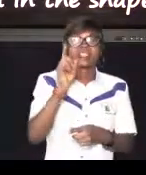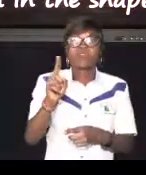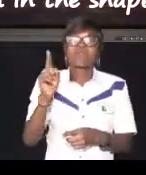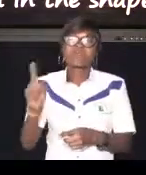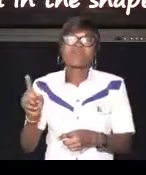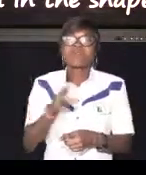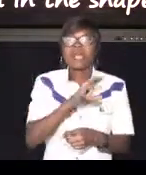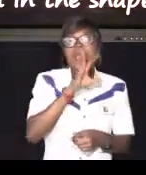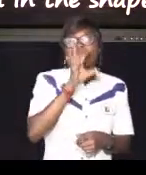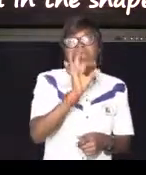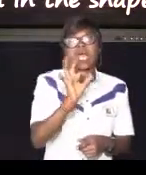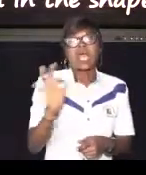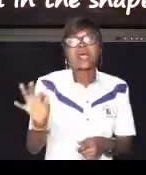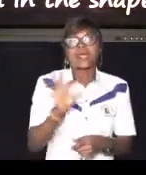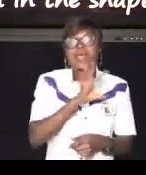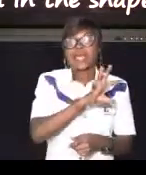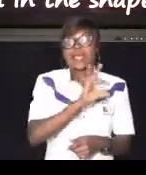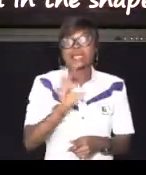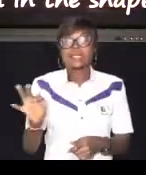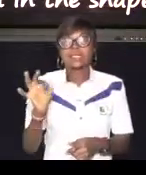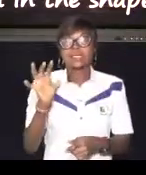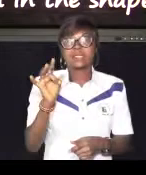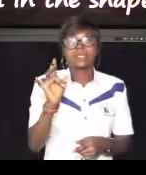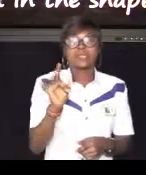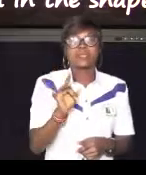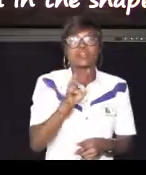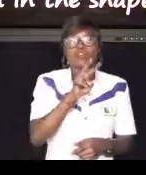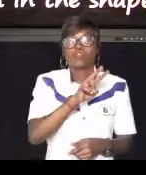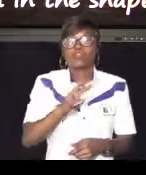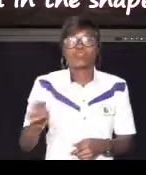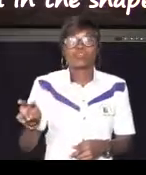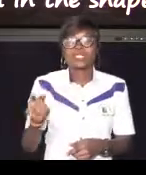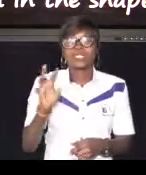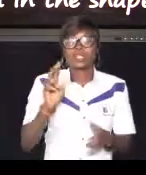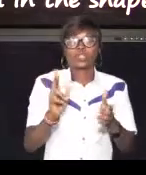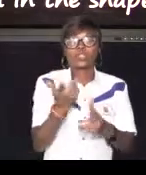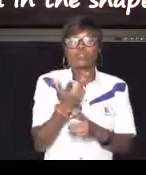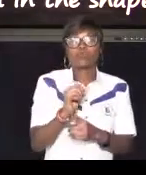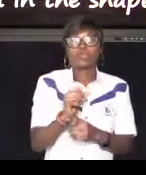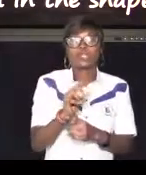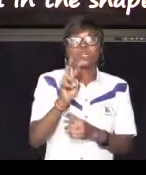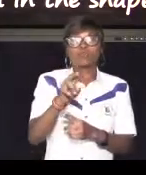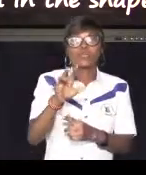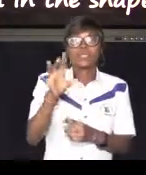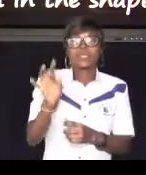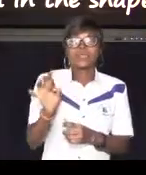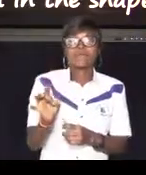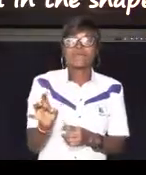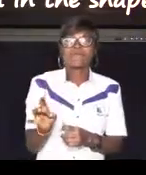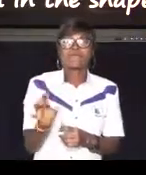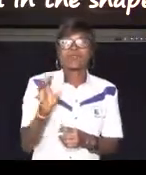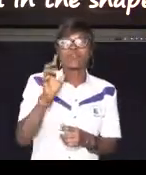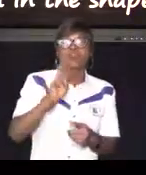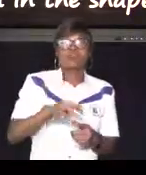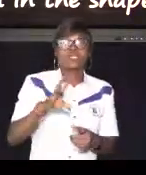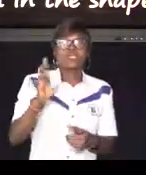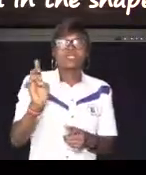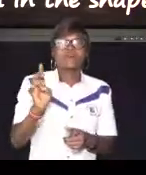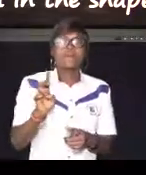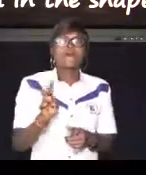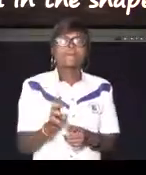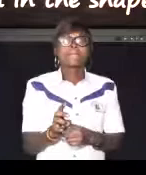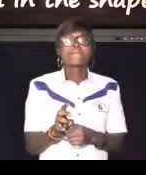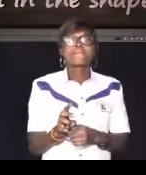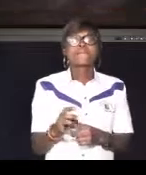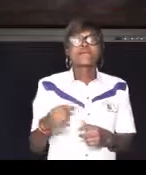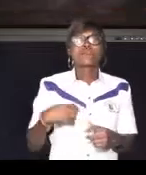go 9, 18, 27. That is 9 in 3 places. 9 in 3 places.